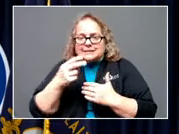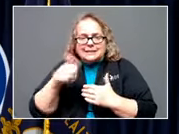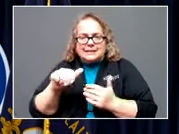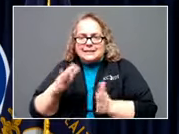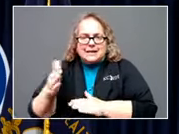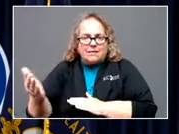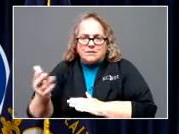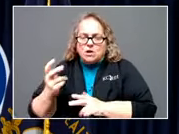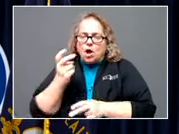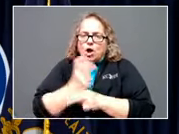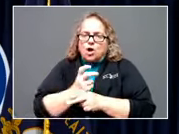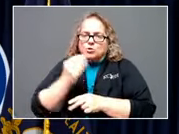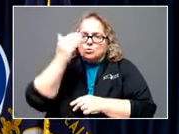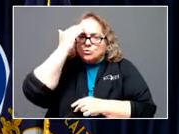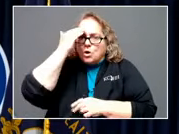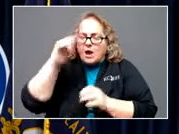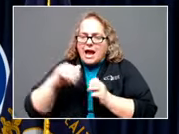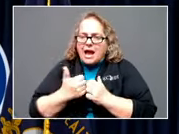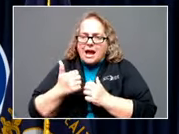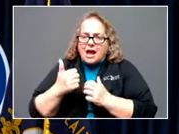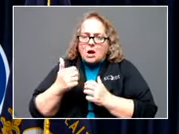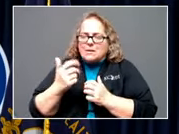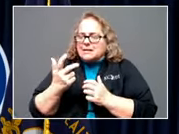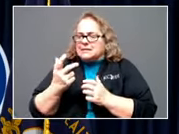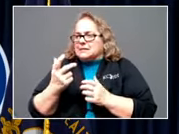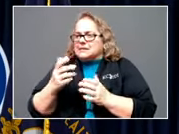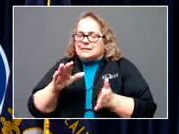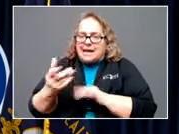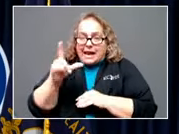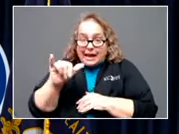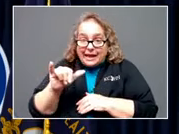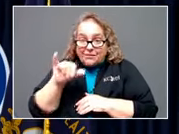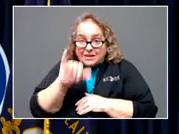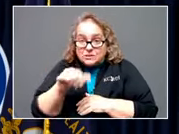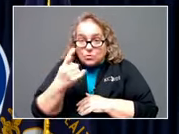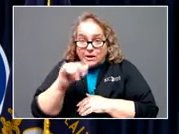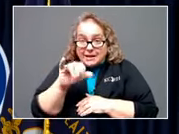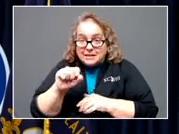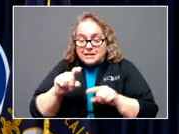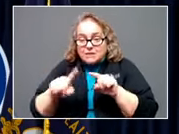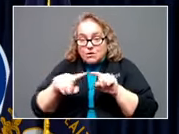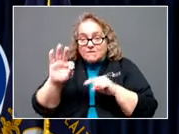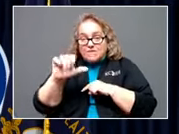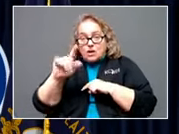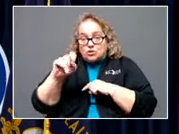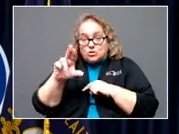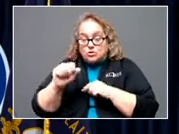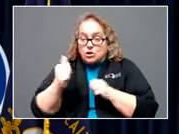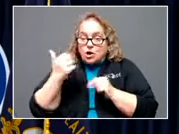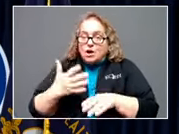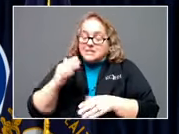know how deadly this one is, and the different factors are seems to cause less severe